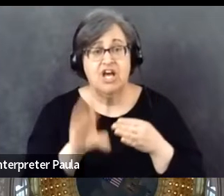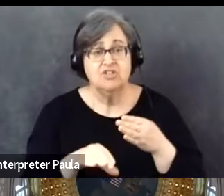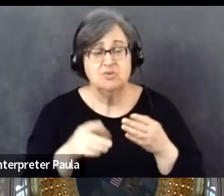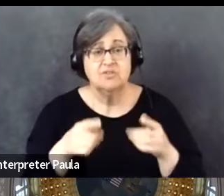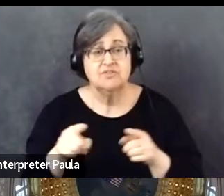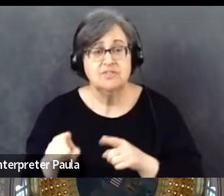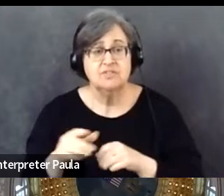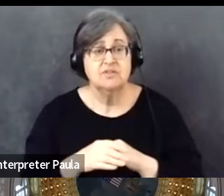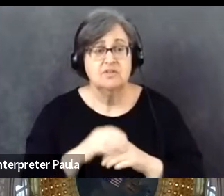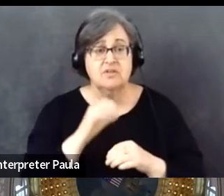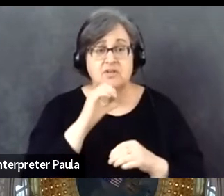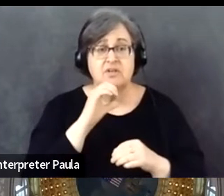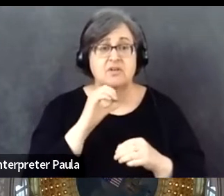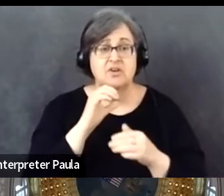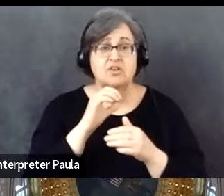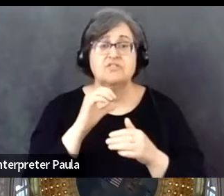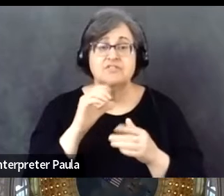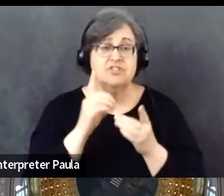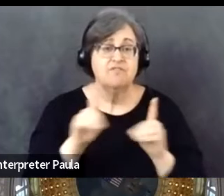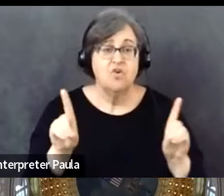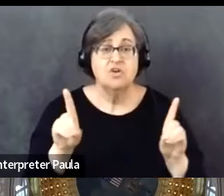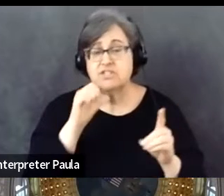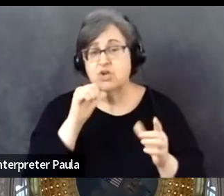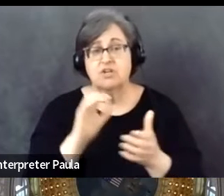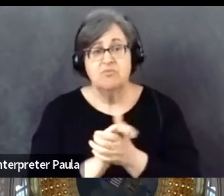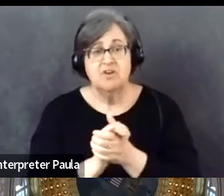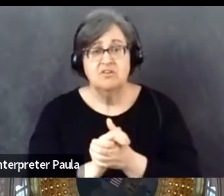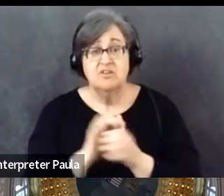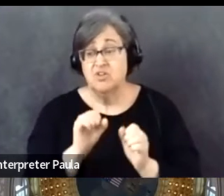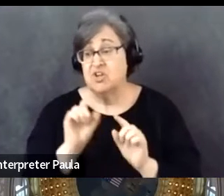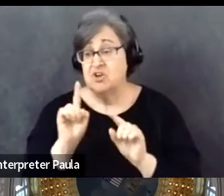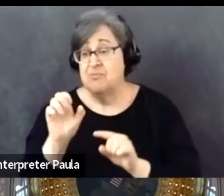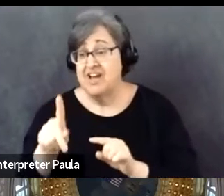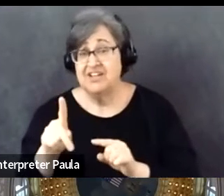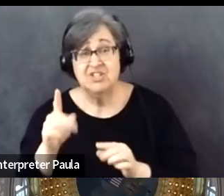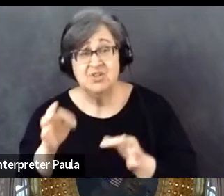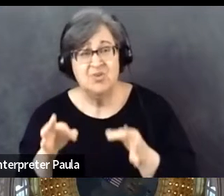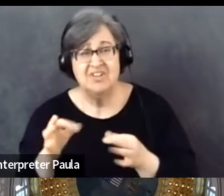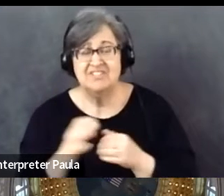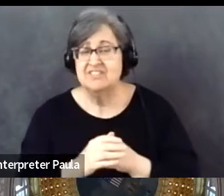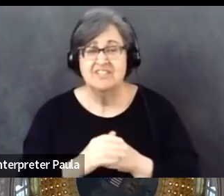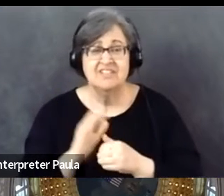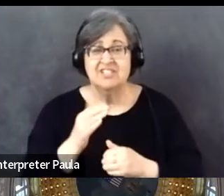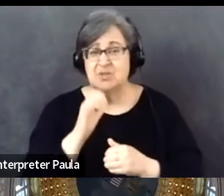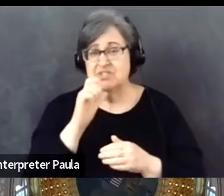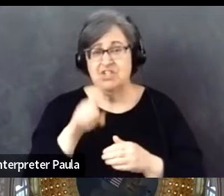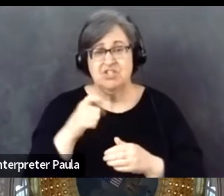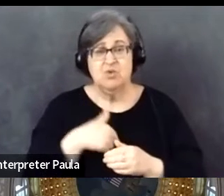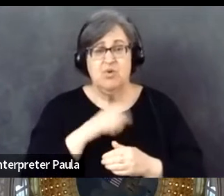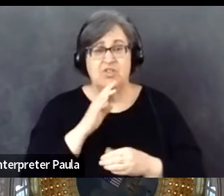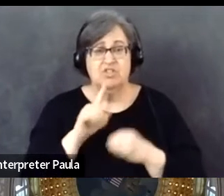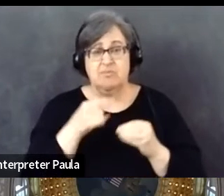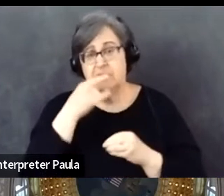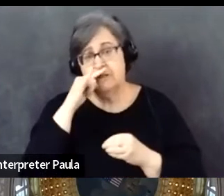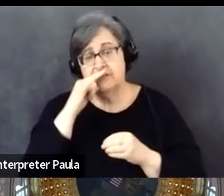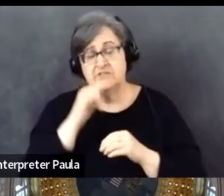unmarried situation or divorced, can bring you back into court. it just seems so unnecessary to me when we're talking about these